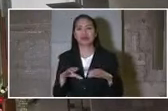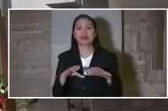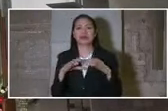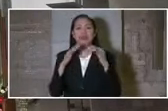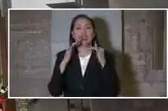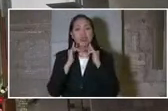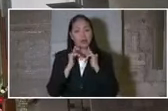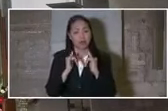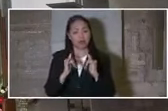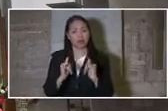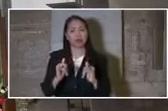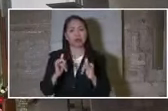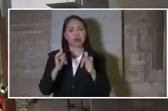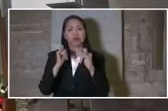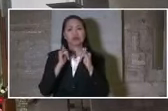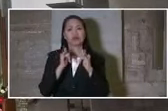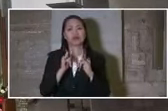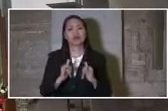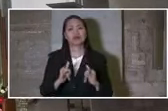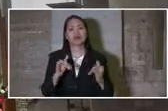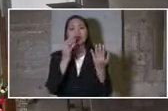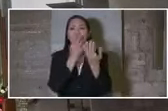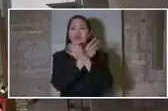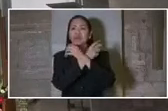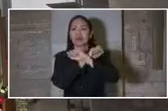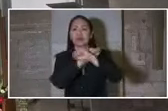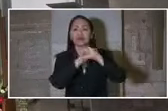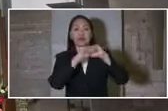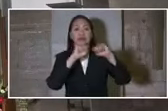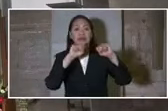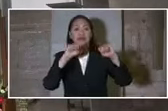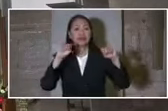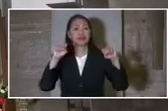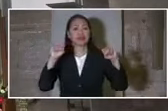gawin at manan kang